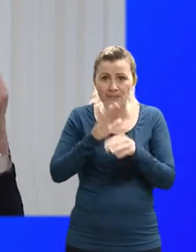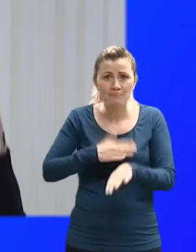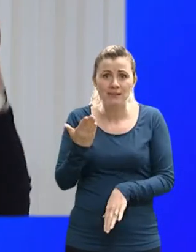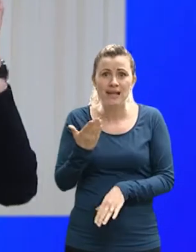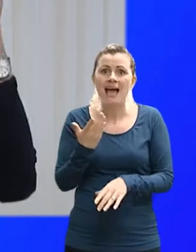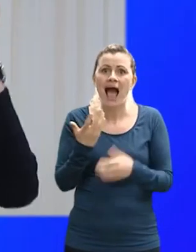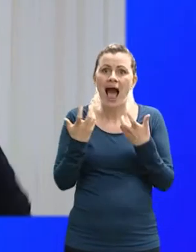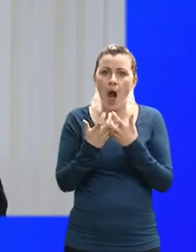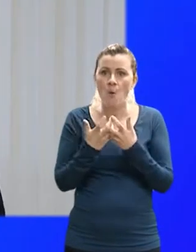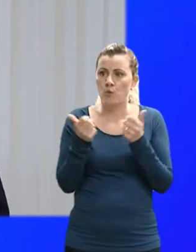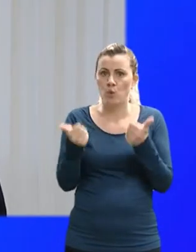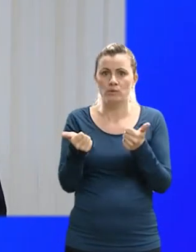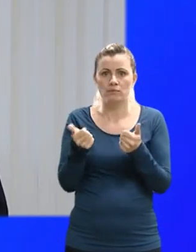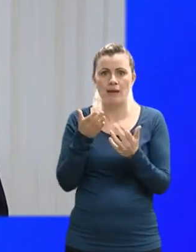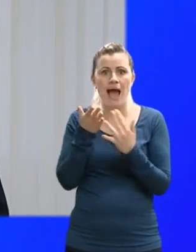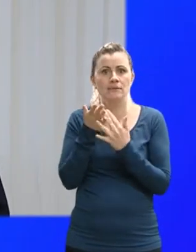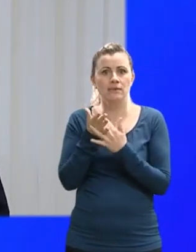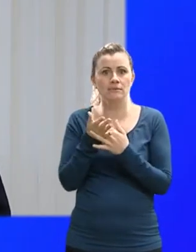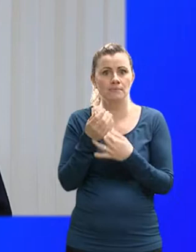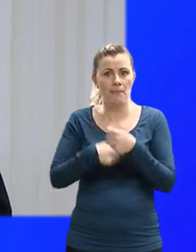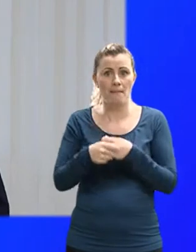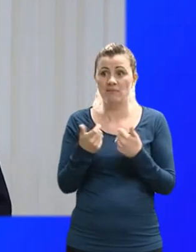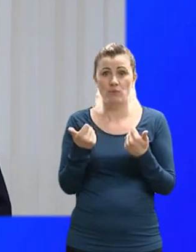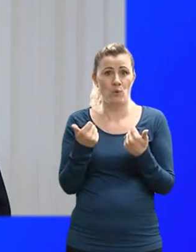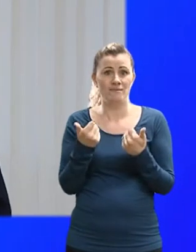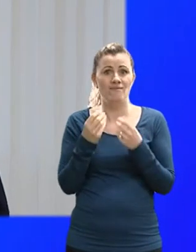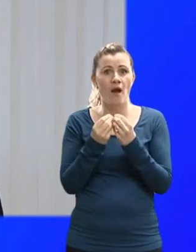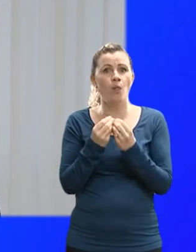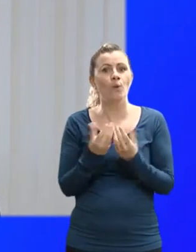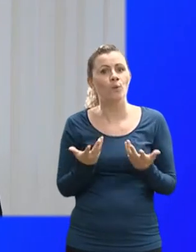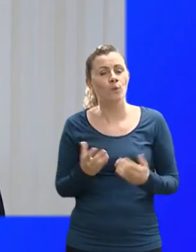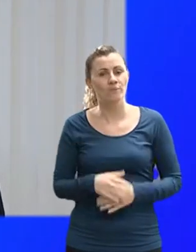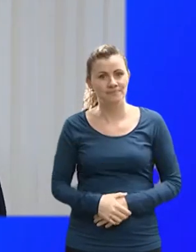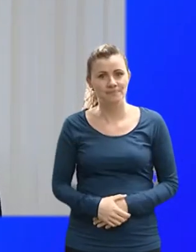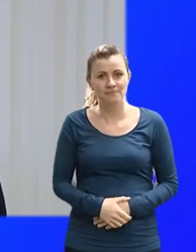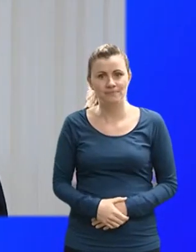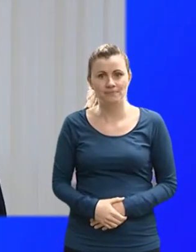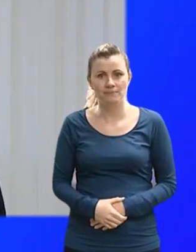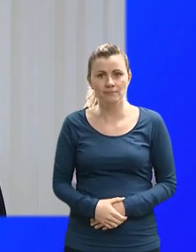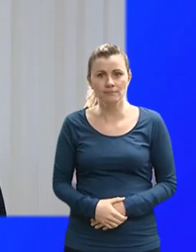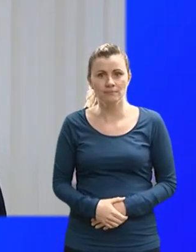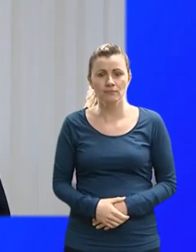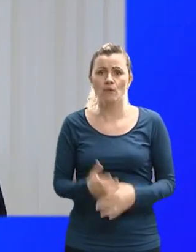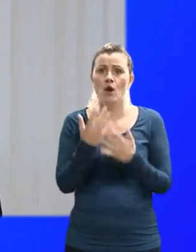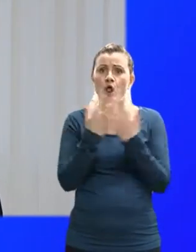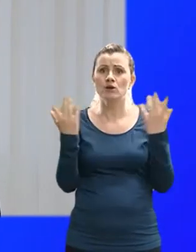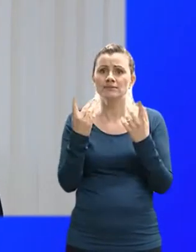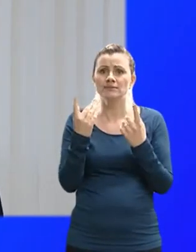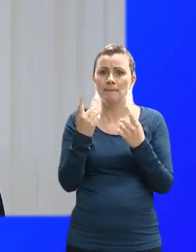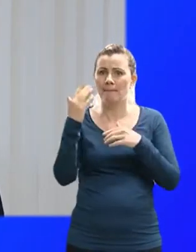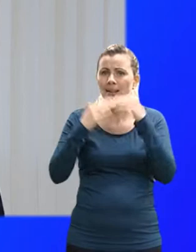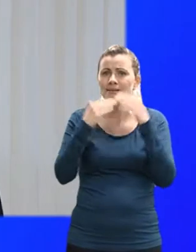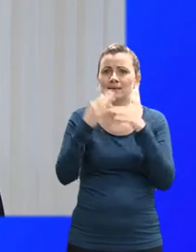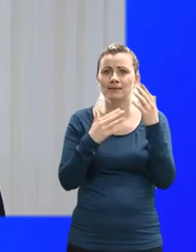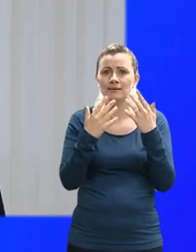how much is a cup hook? 5p. And they were staggered that we would find that acceptable. It's not about